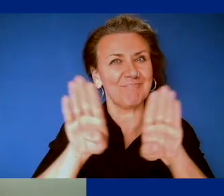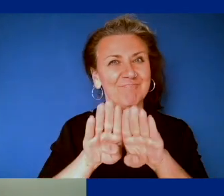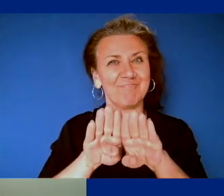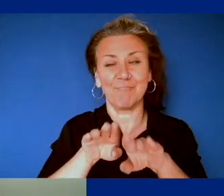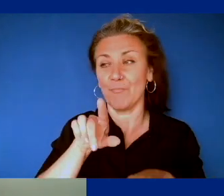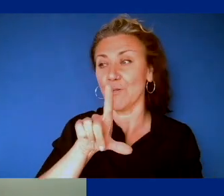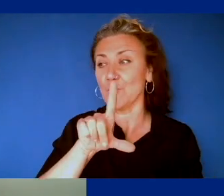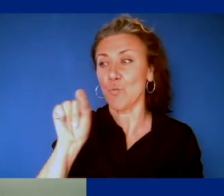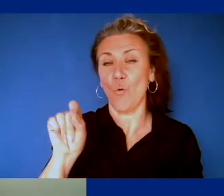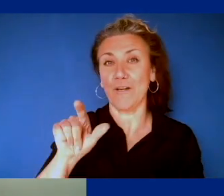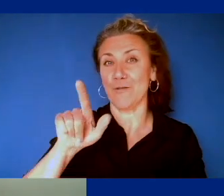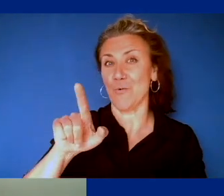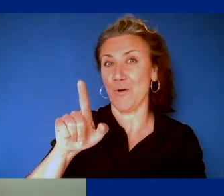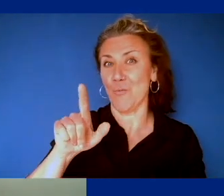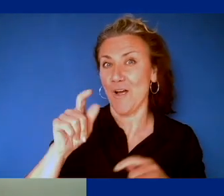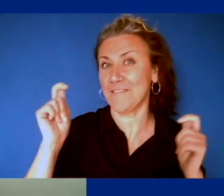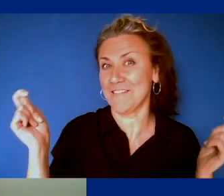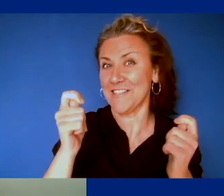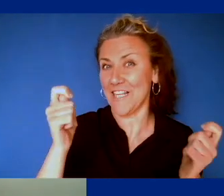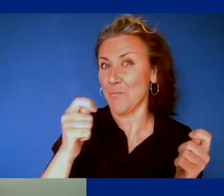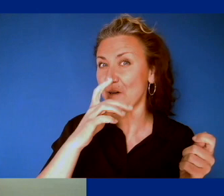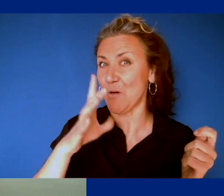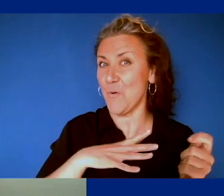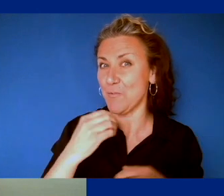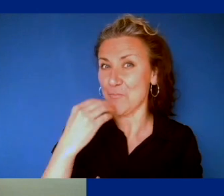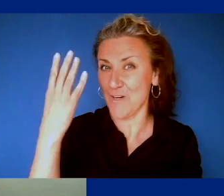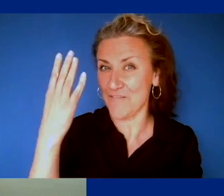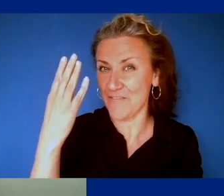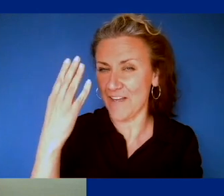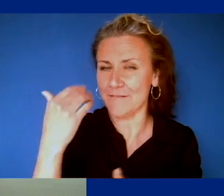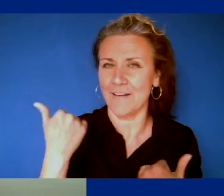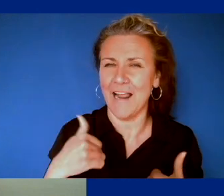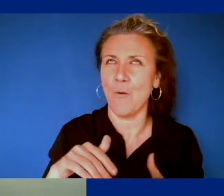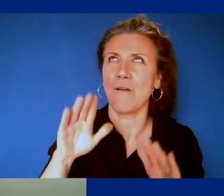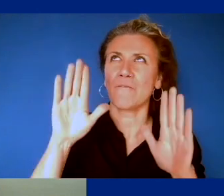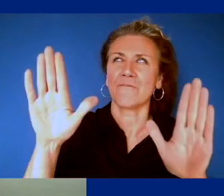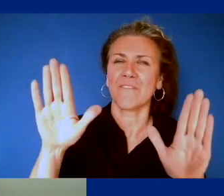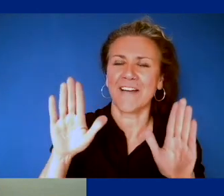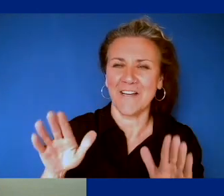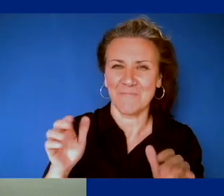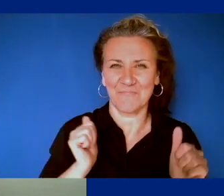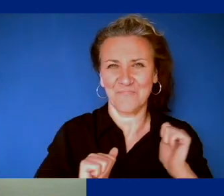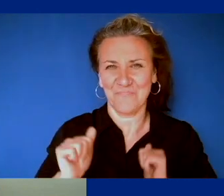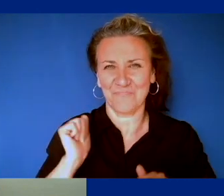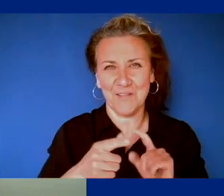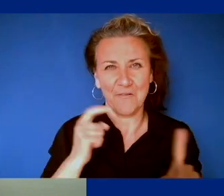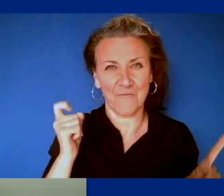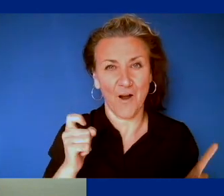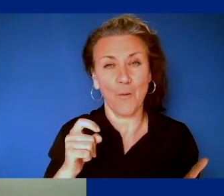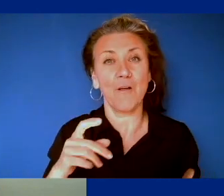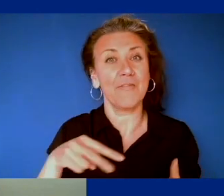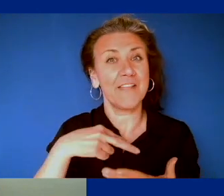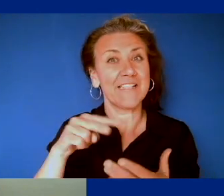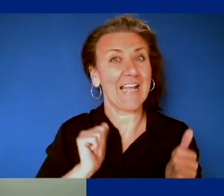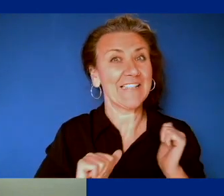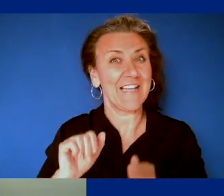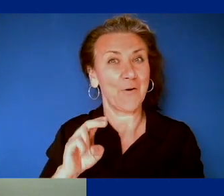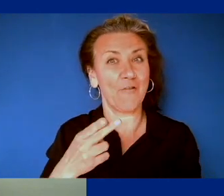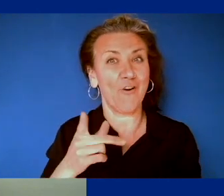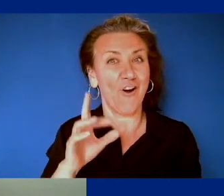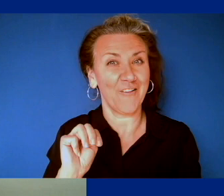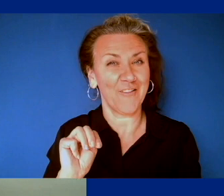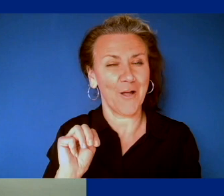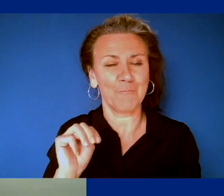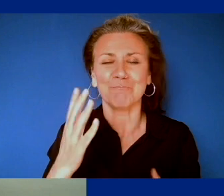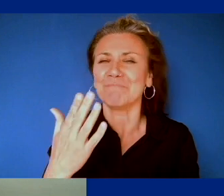the 2021 Celebrating Women's Breakfast, we have a phenomenal performance for you by the Dance Theater